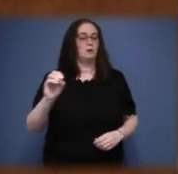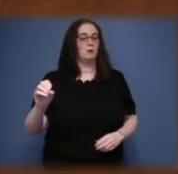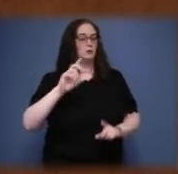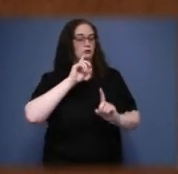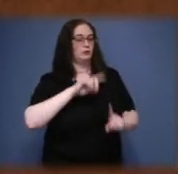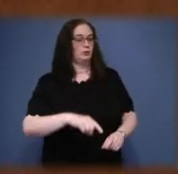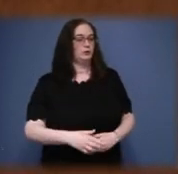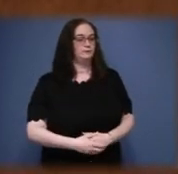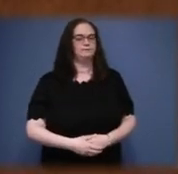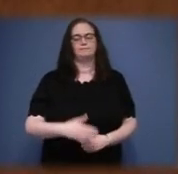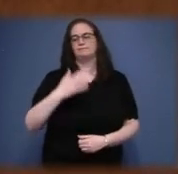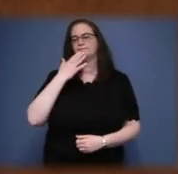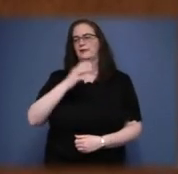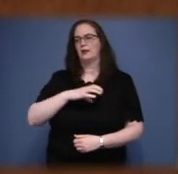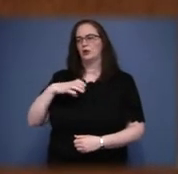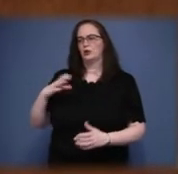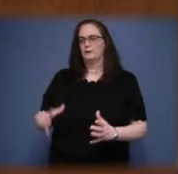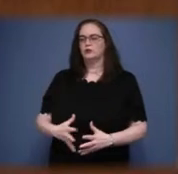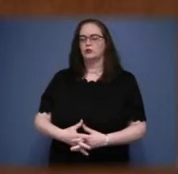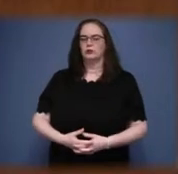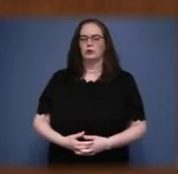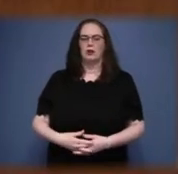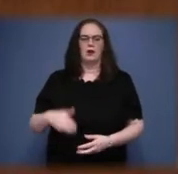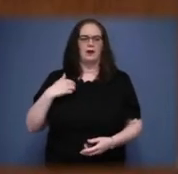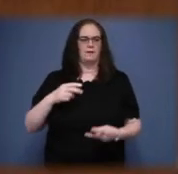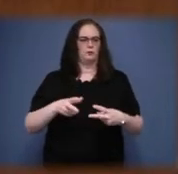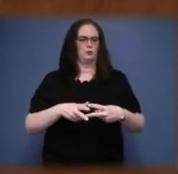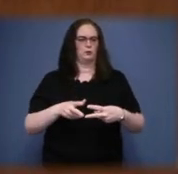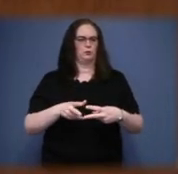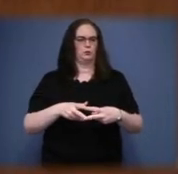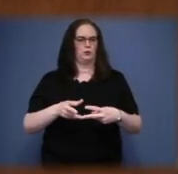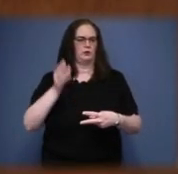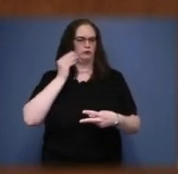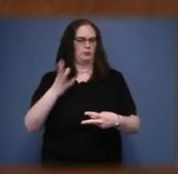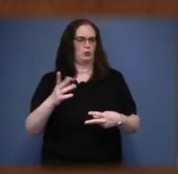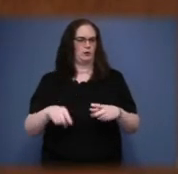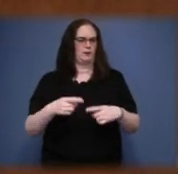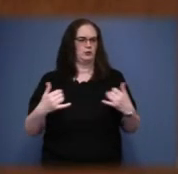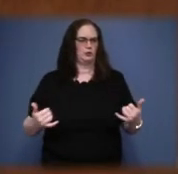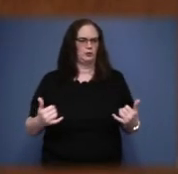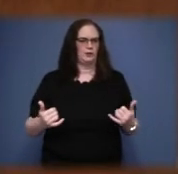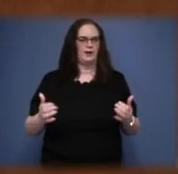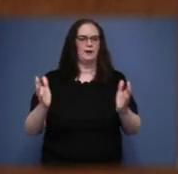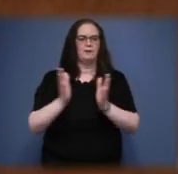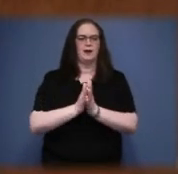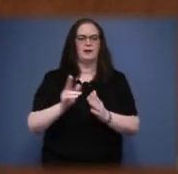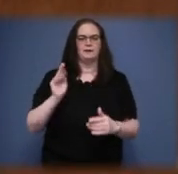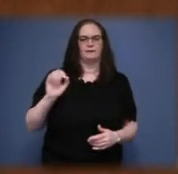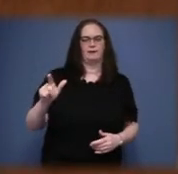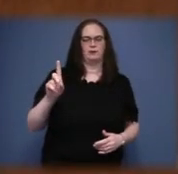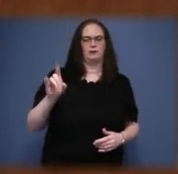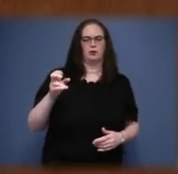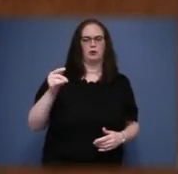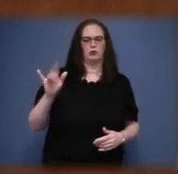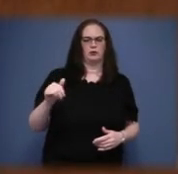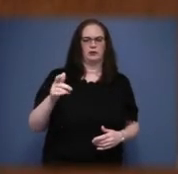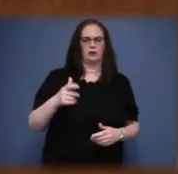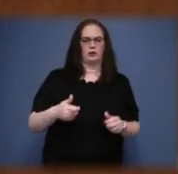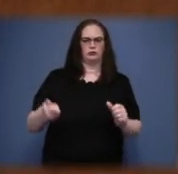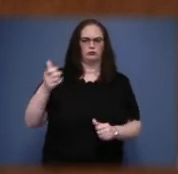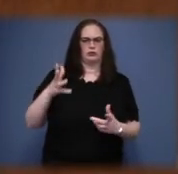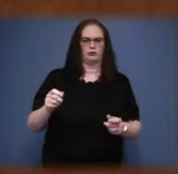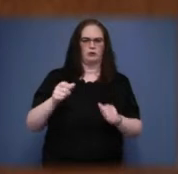report. Thank you, Commissioner. I have two items to report on today, and I'm going to ask Neil Dougherty, our Director